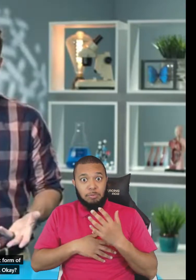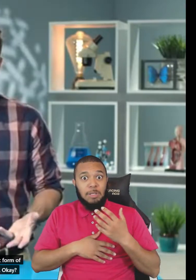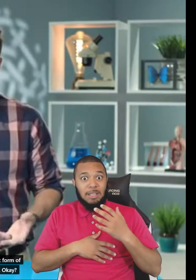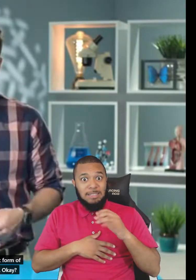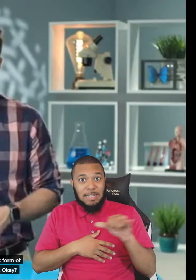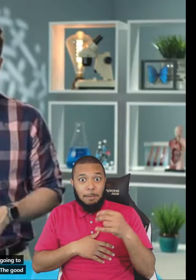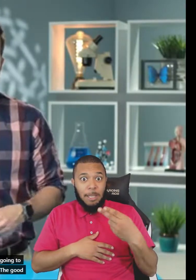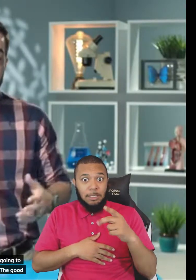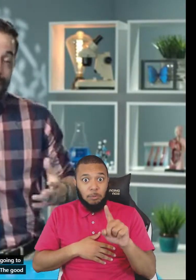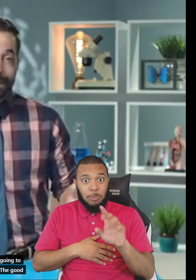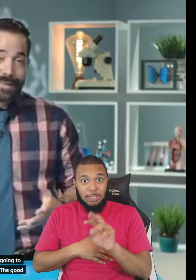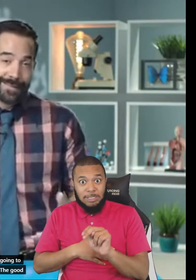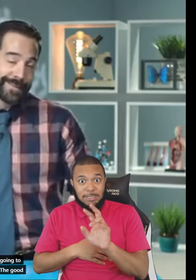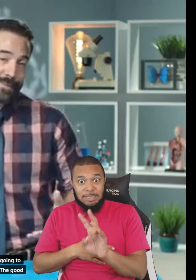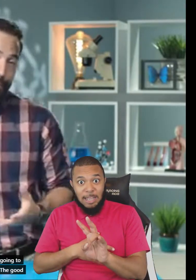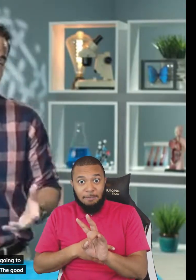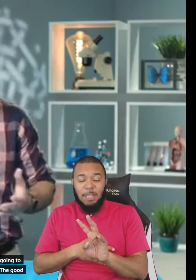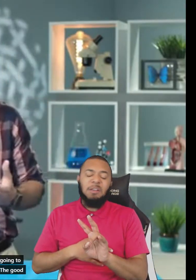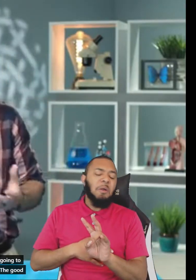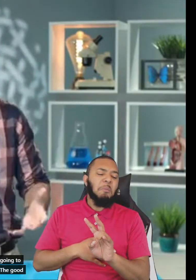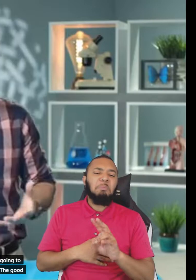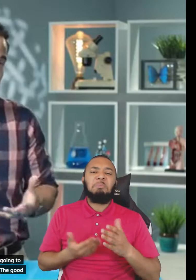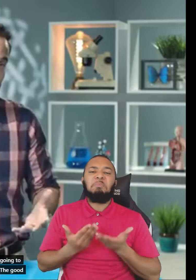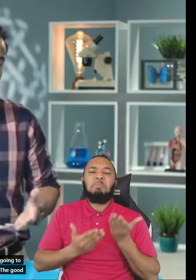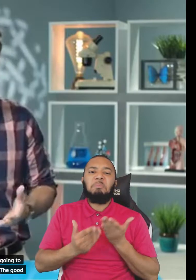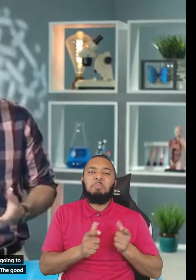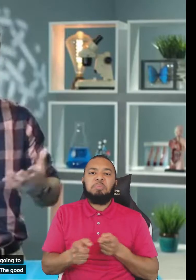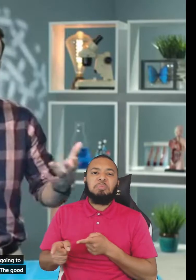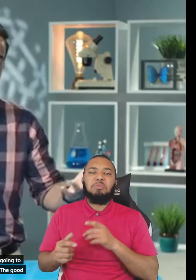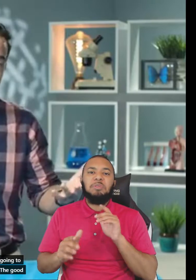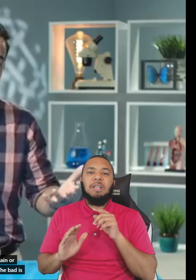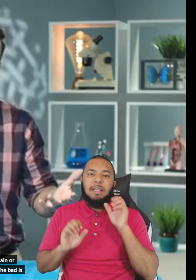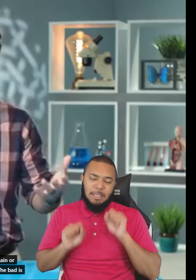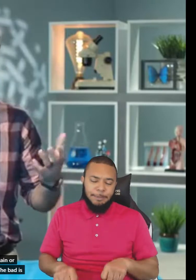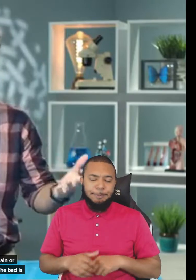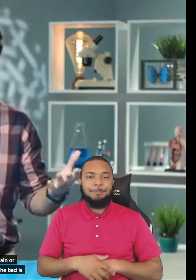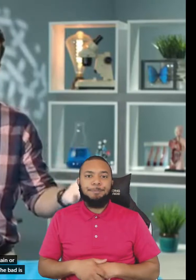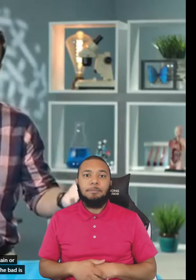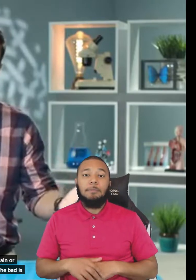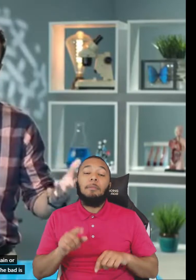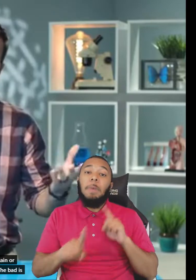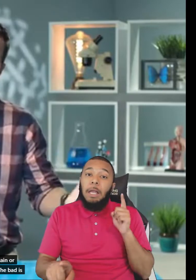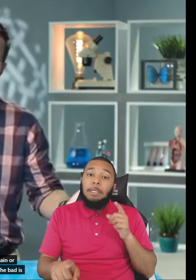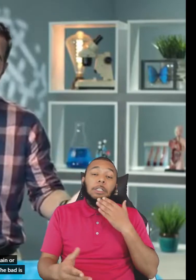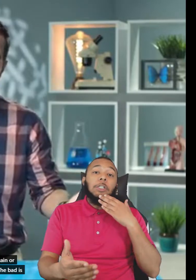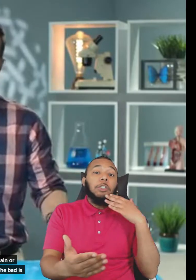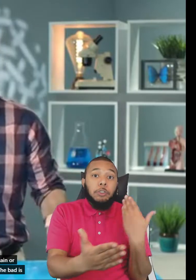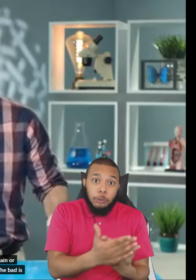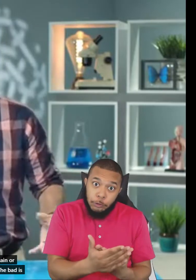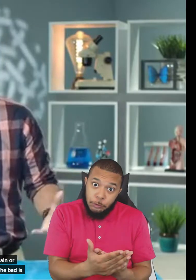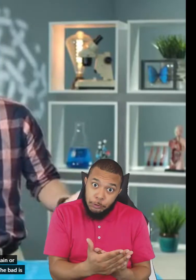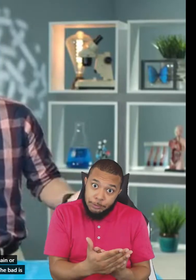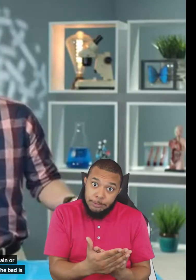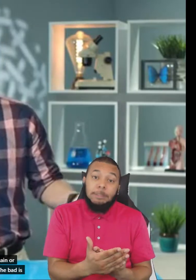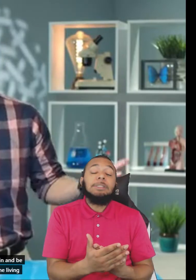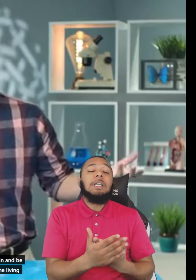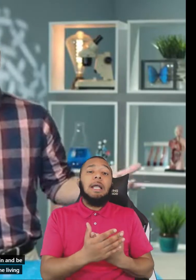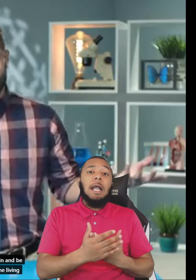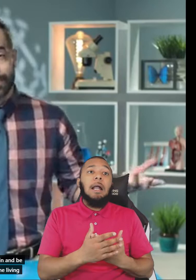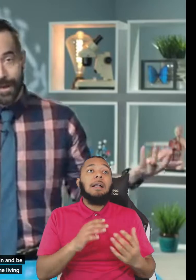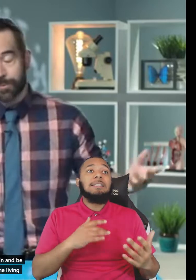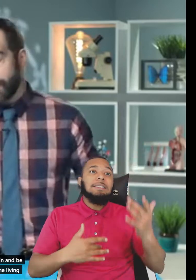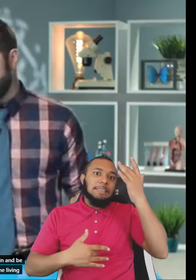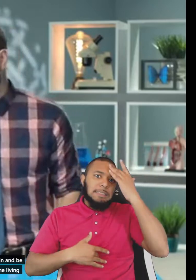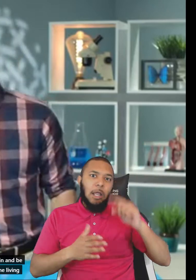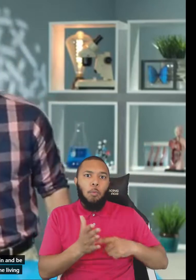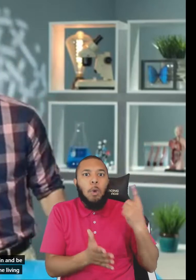not get it. Okay? So that, again, the virus is going to have the good and the bad. The good is that you can't get it again, or you shouldn't get it again. The bad is you can't